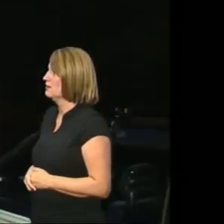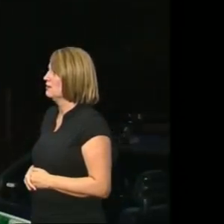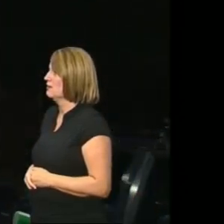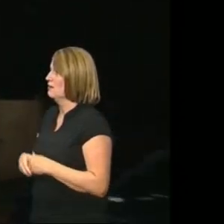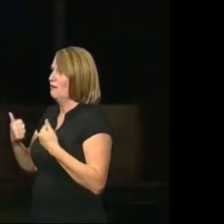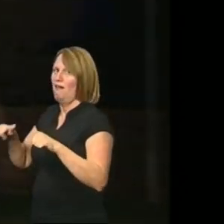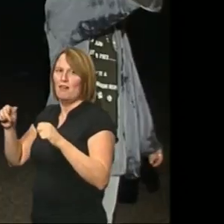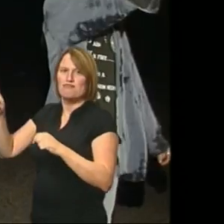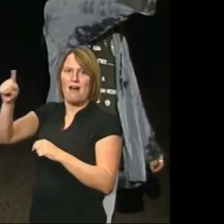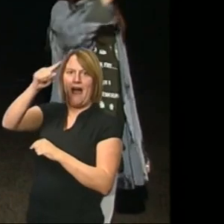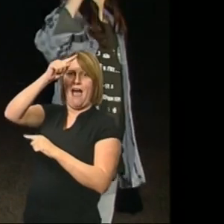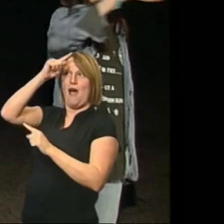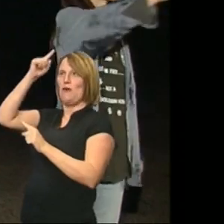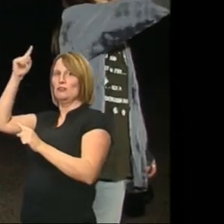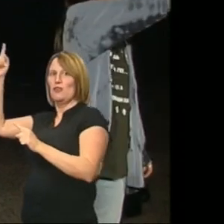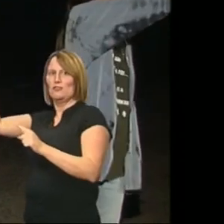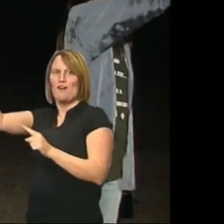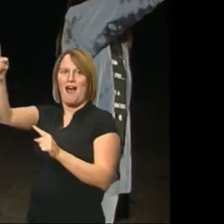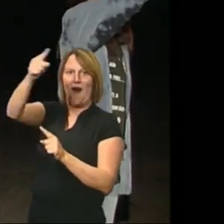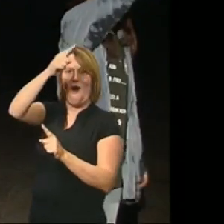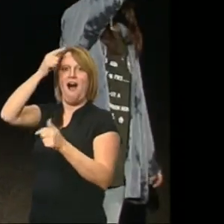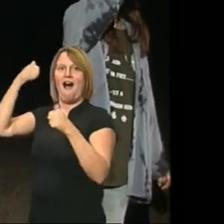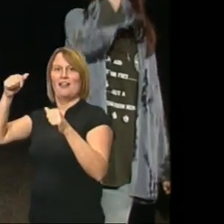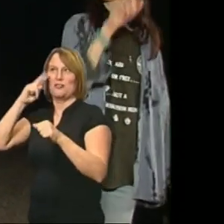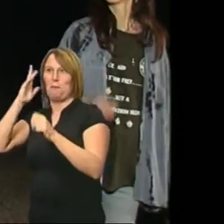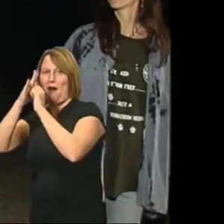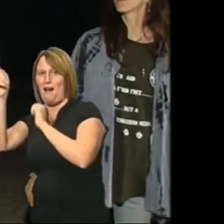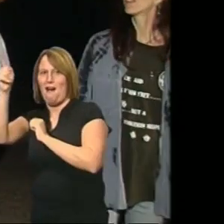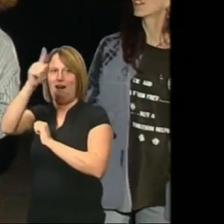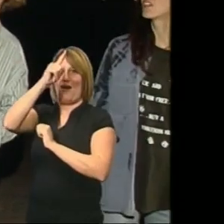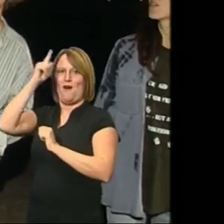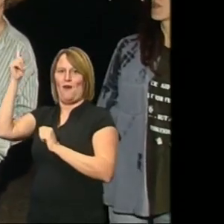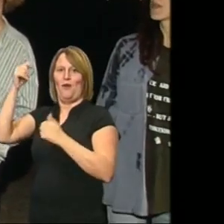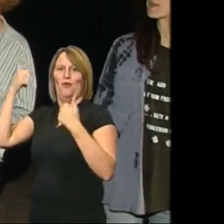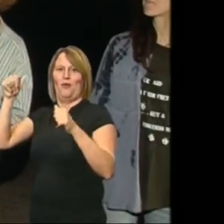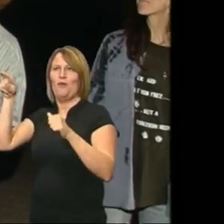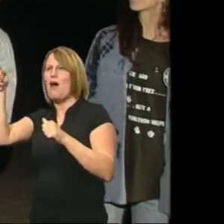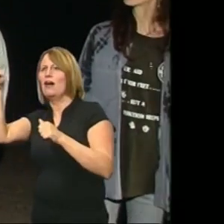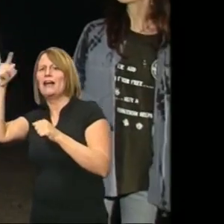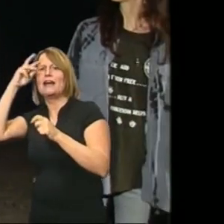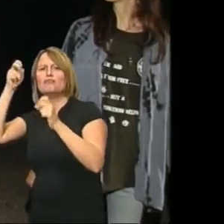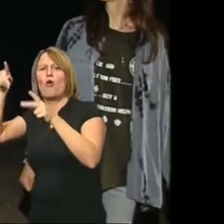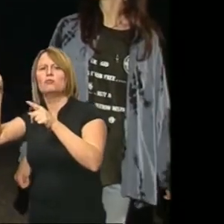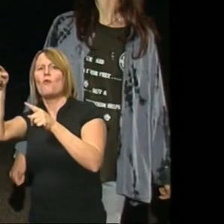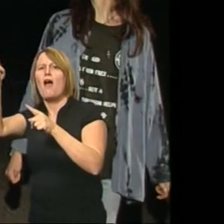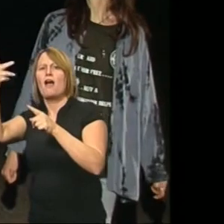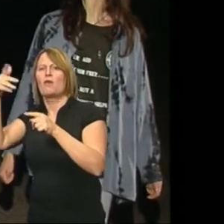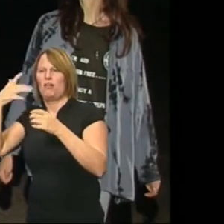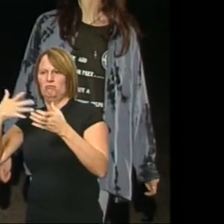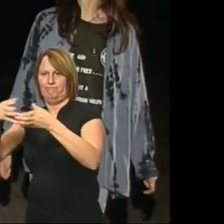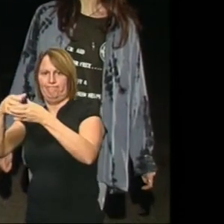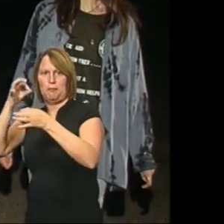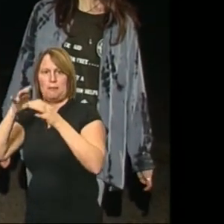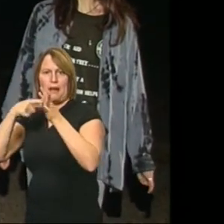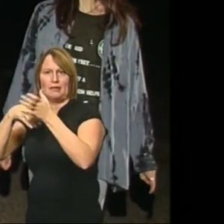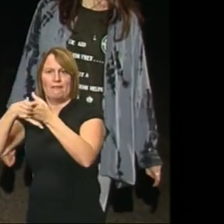Going round here, then she went all the way round. Yeah, there, I saw her go past climb, that going way. Back over the King's Road area where we know the colony lives and comes